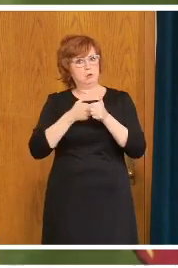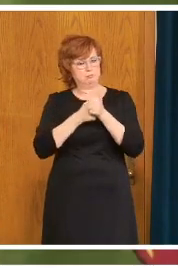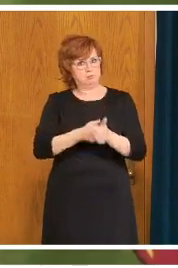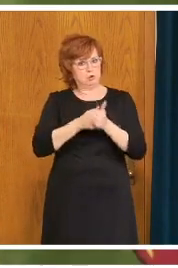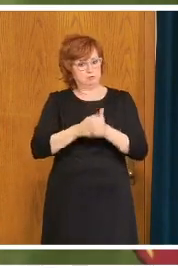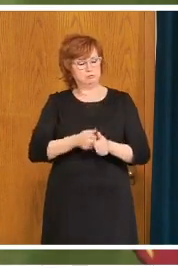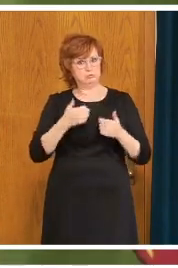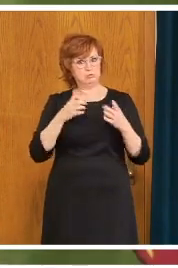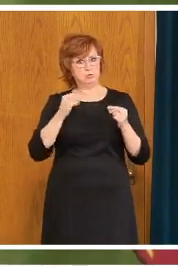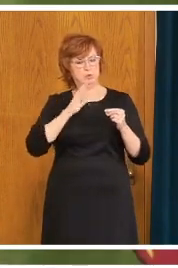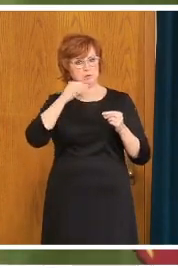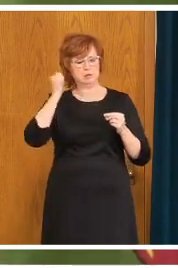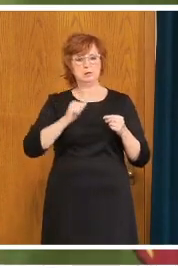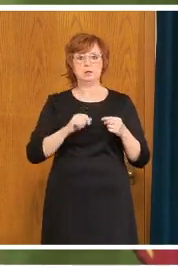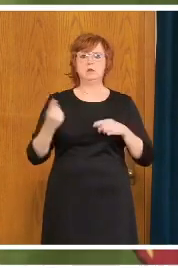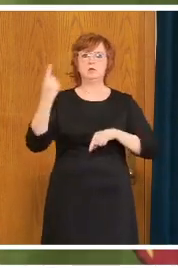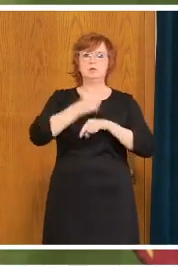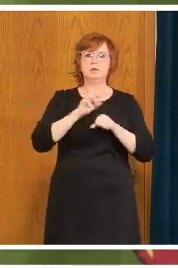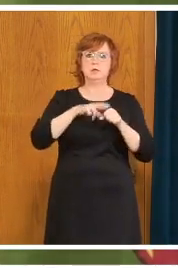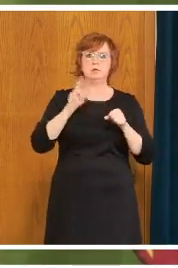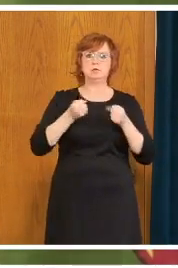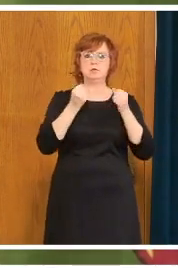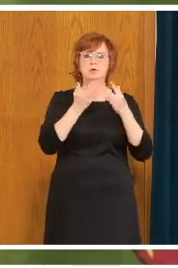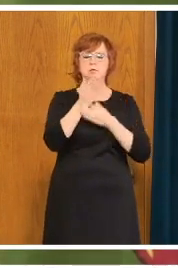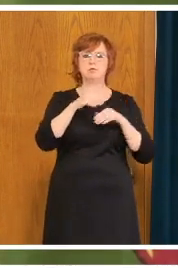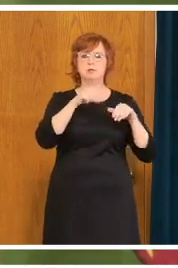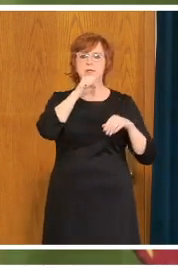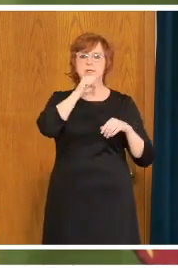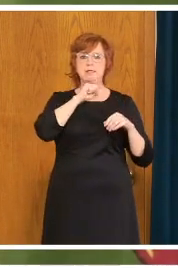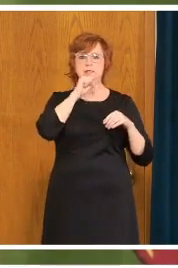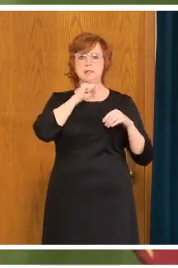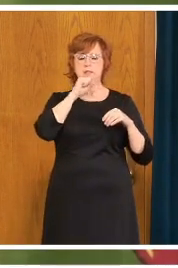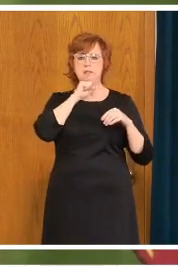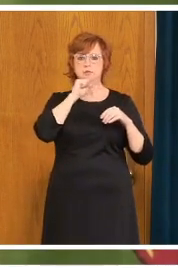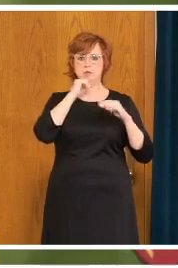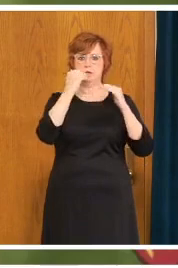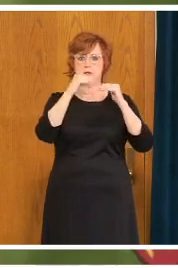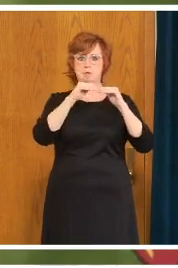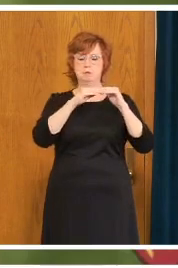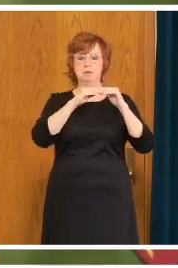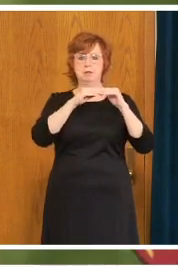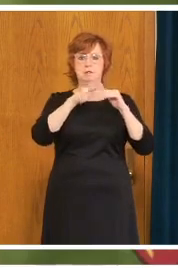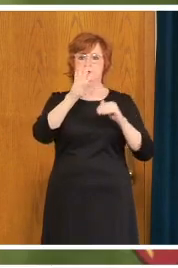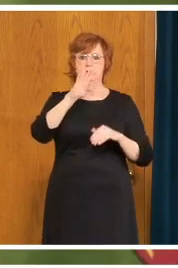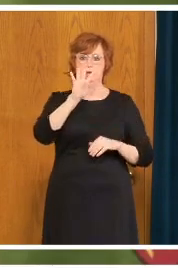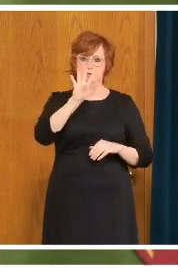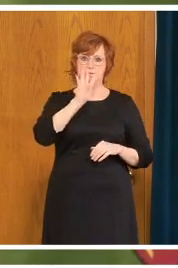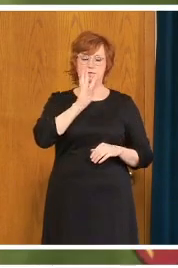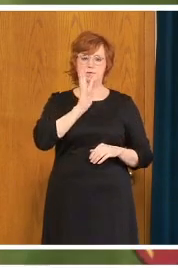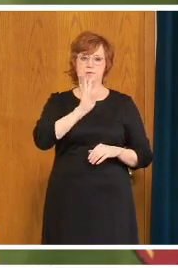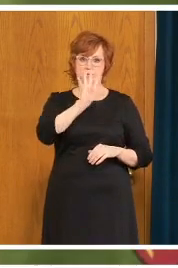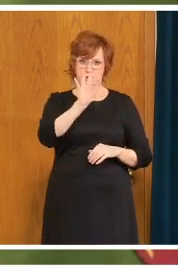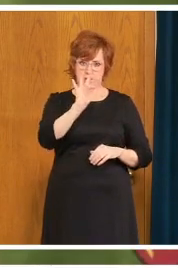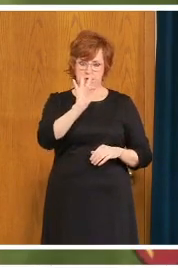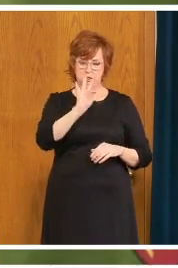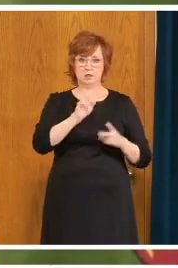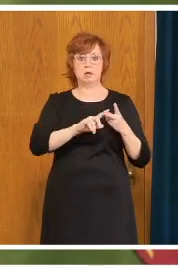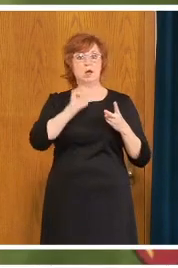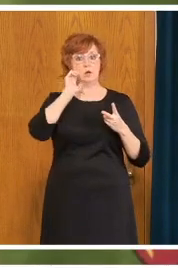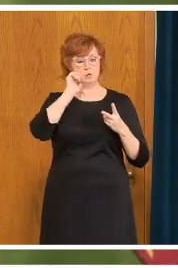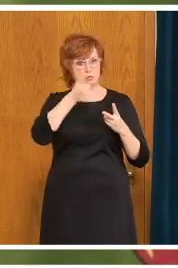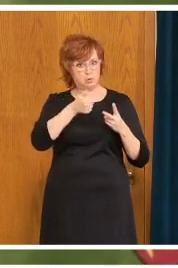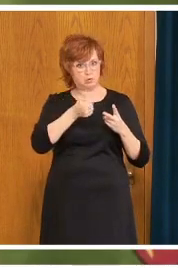Today, the Regina drive-through is lowered to the age of 49. Tomorrow, the eligibility age will be